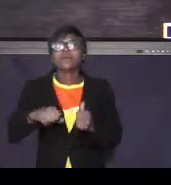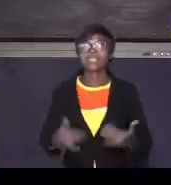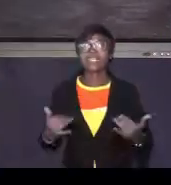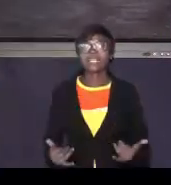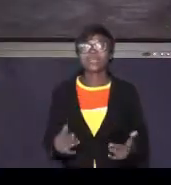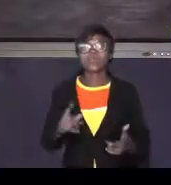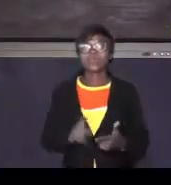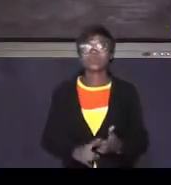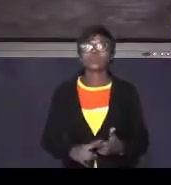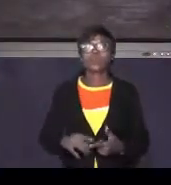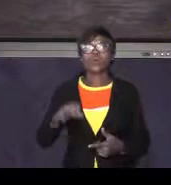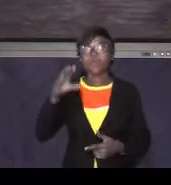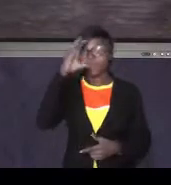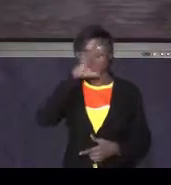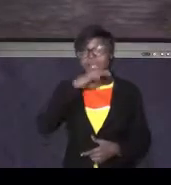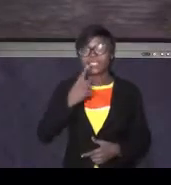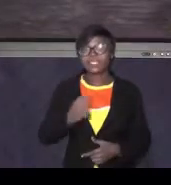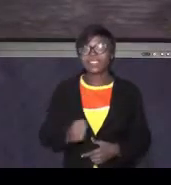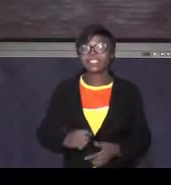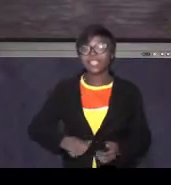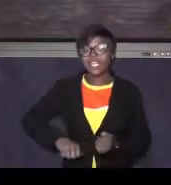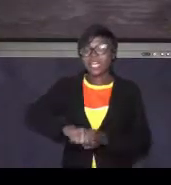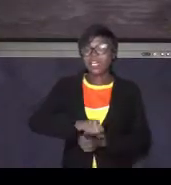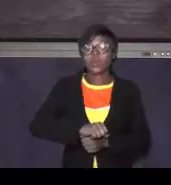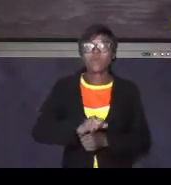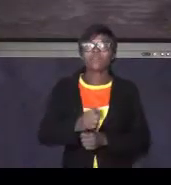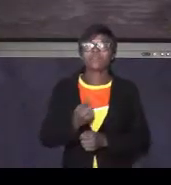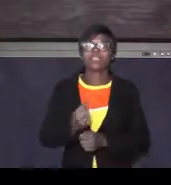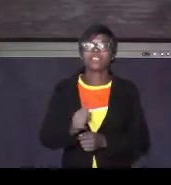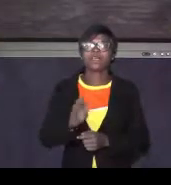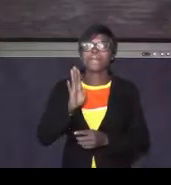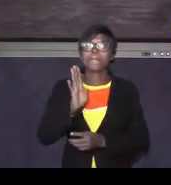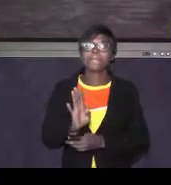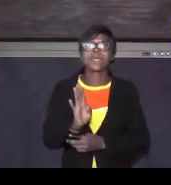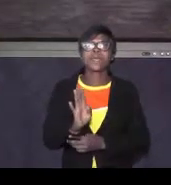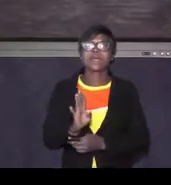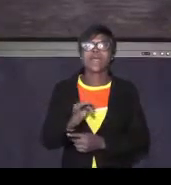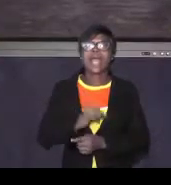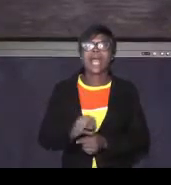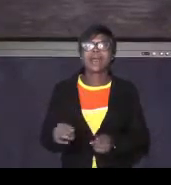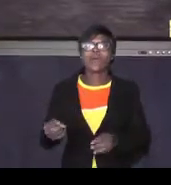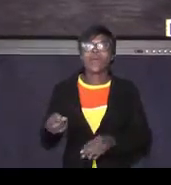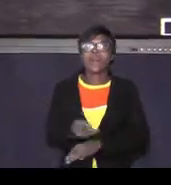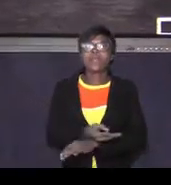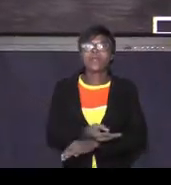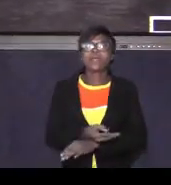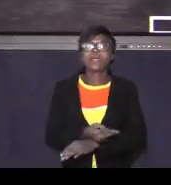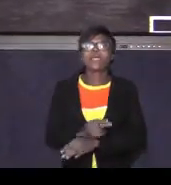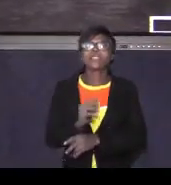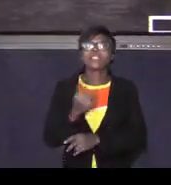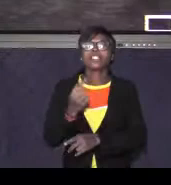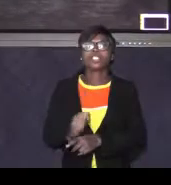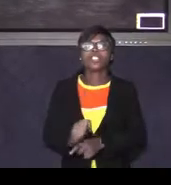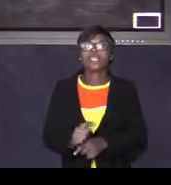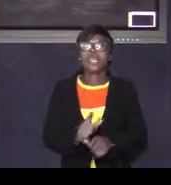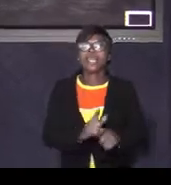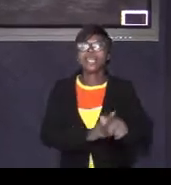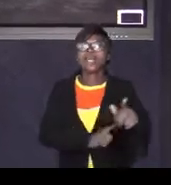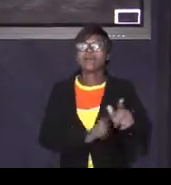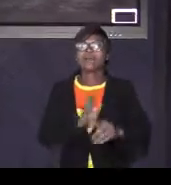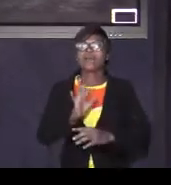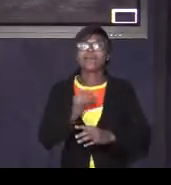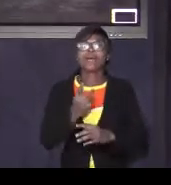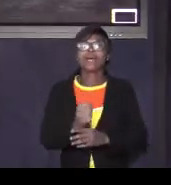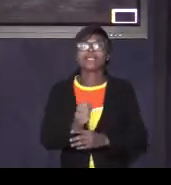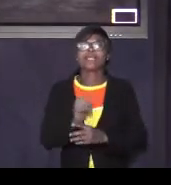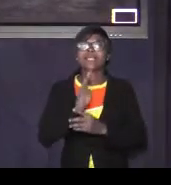shape. And now to find the area of the second shape, which I call B, I just multiply again the length by the breadth